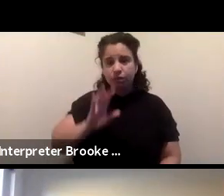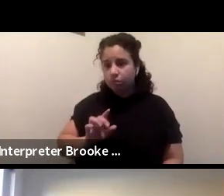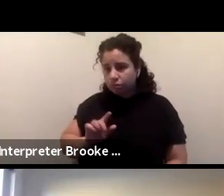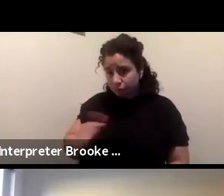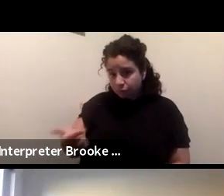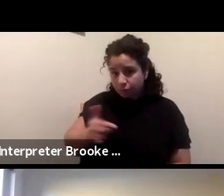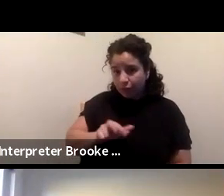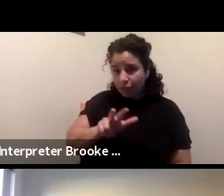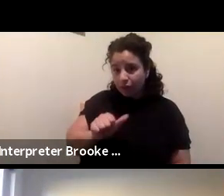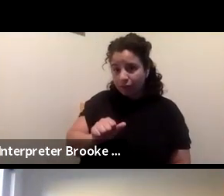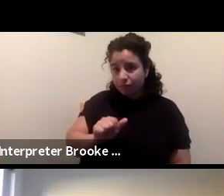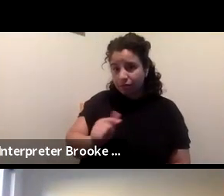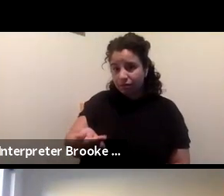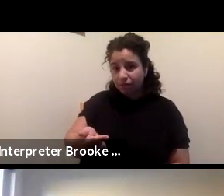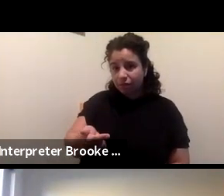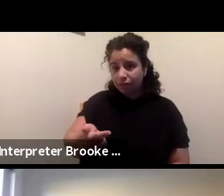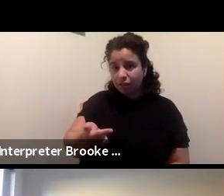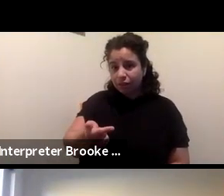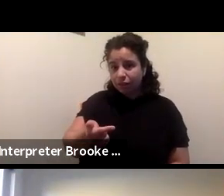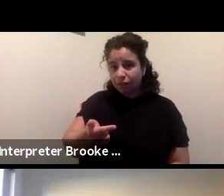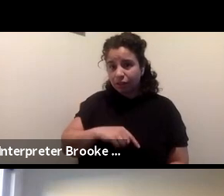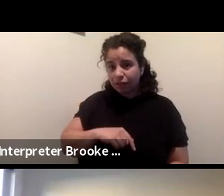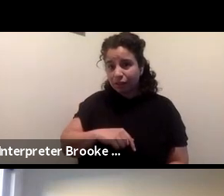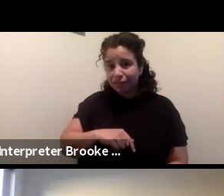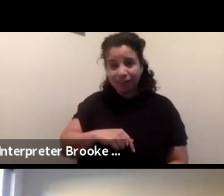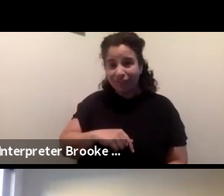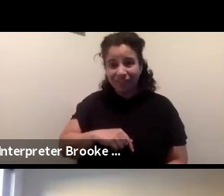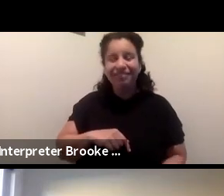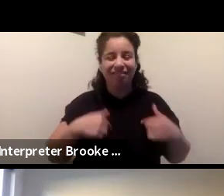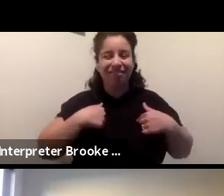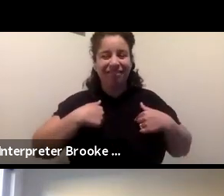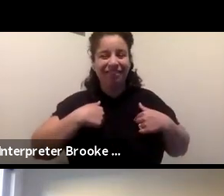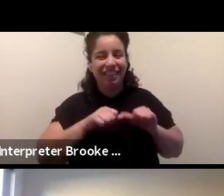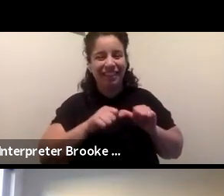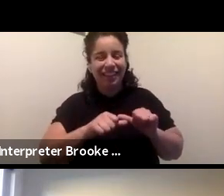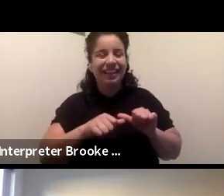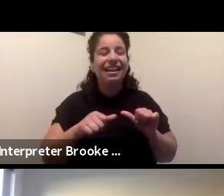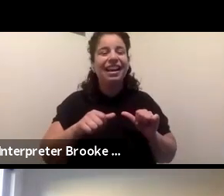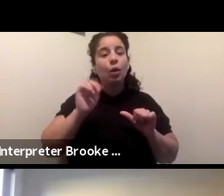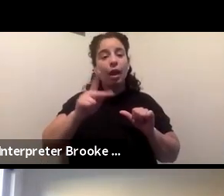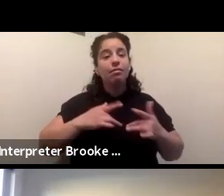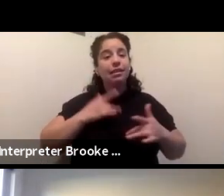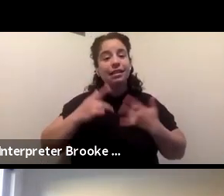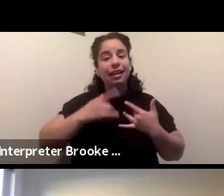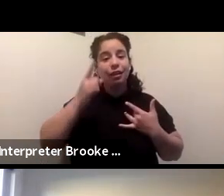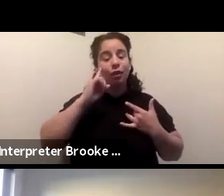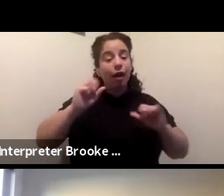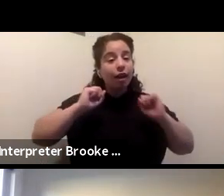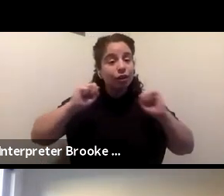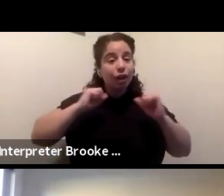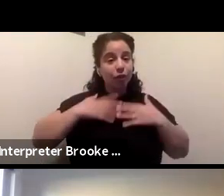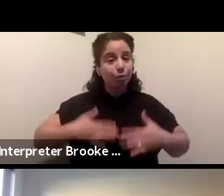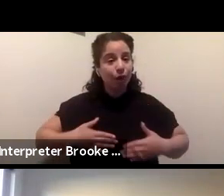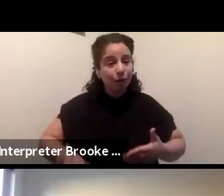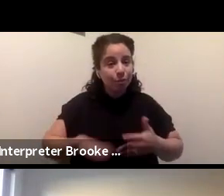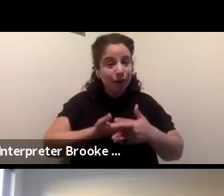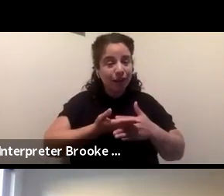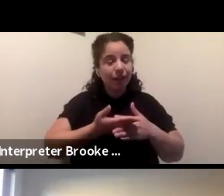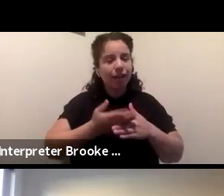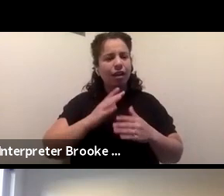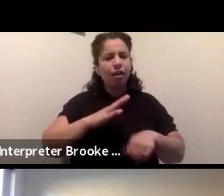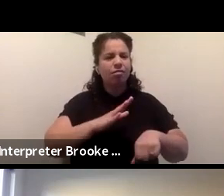you. Excited for the embodiment exercise and the bio break. Just a access note